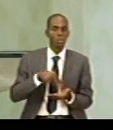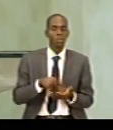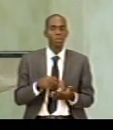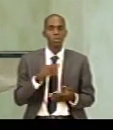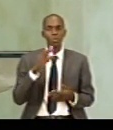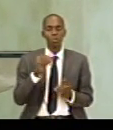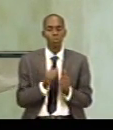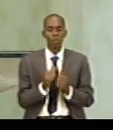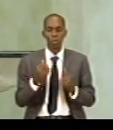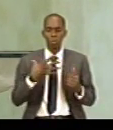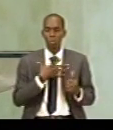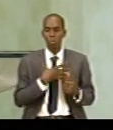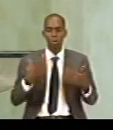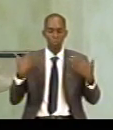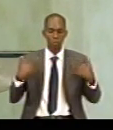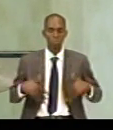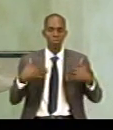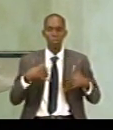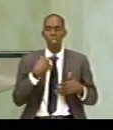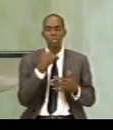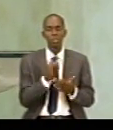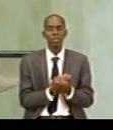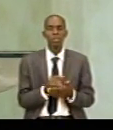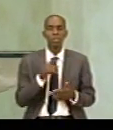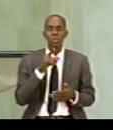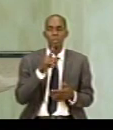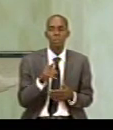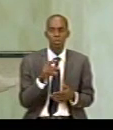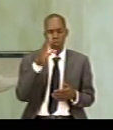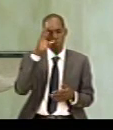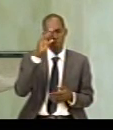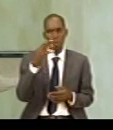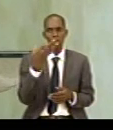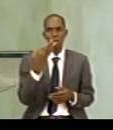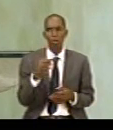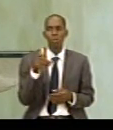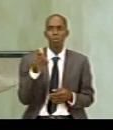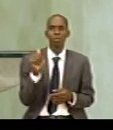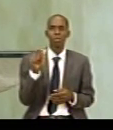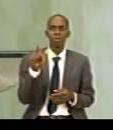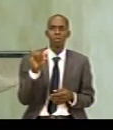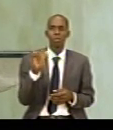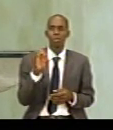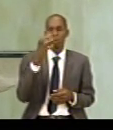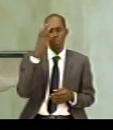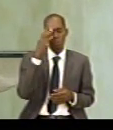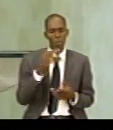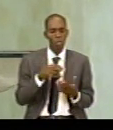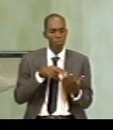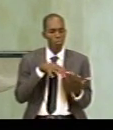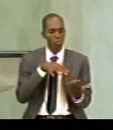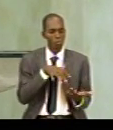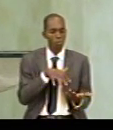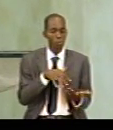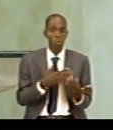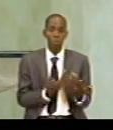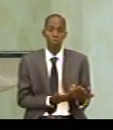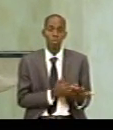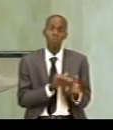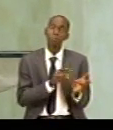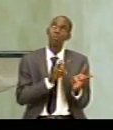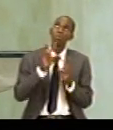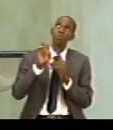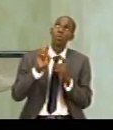which also said, ye men of Galilee, why stand ye gazing up into heaven? This same